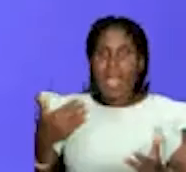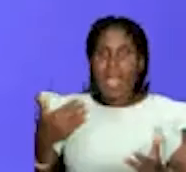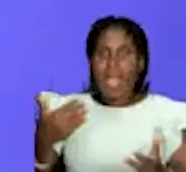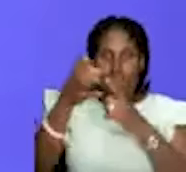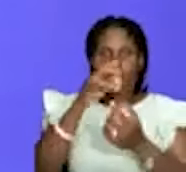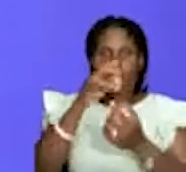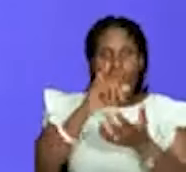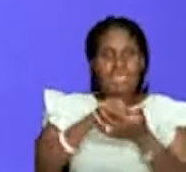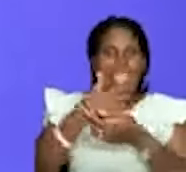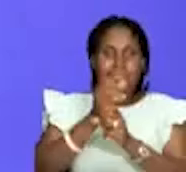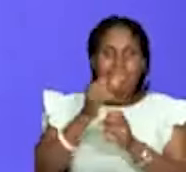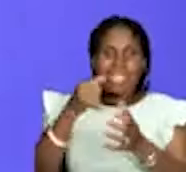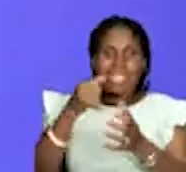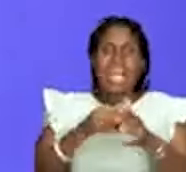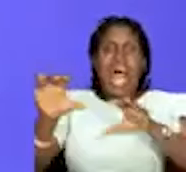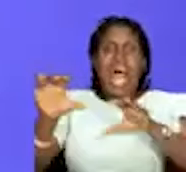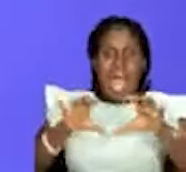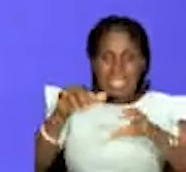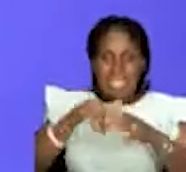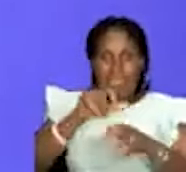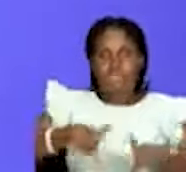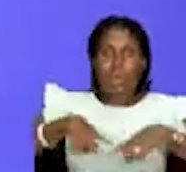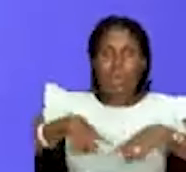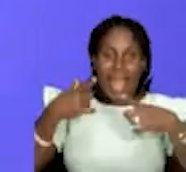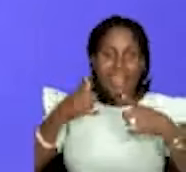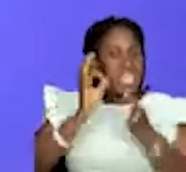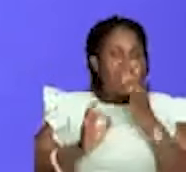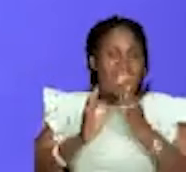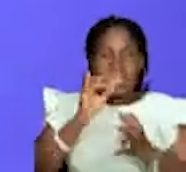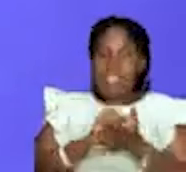in your life. And if that condition is not fulfilled,